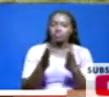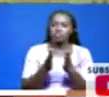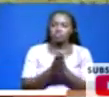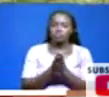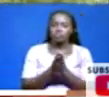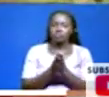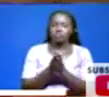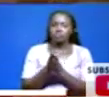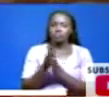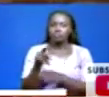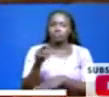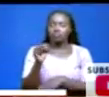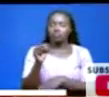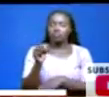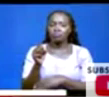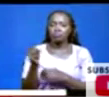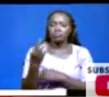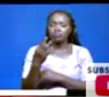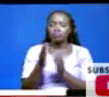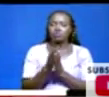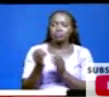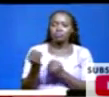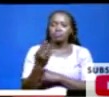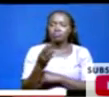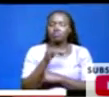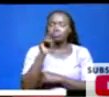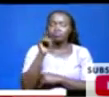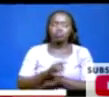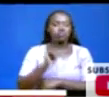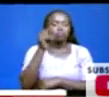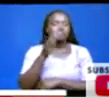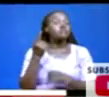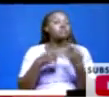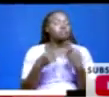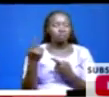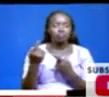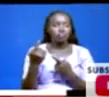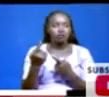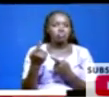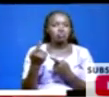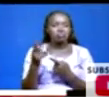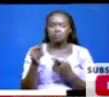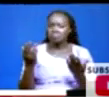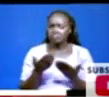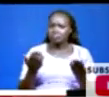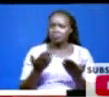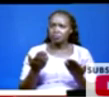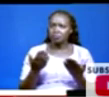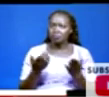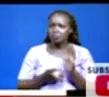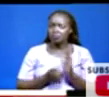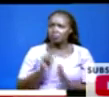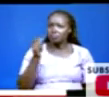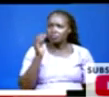Dyking, who dipped to 13th and 14th respectively. You don't have to be a Kenyan to win this rally. There is no advantage for being a Kenyan. Yeah,